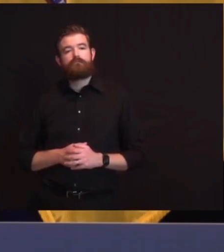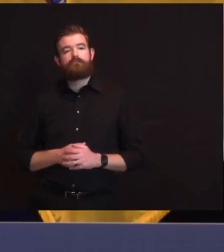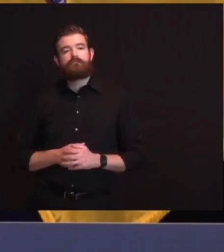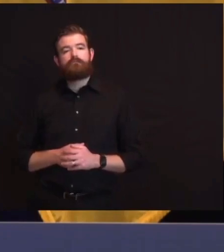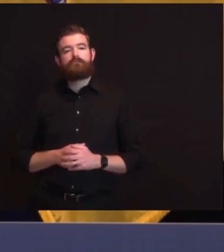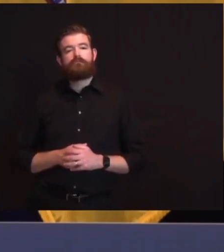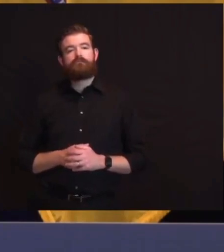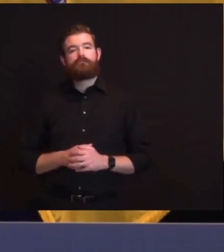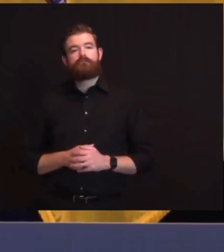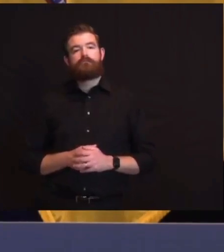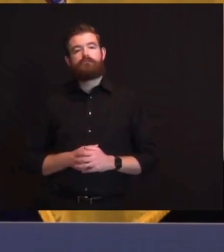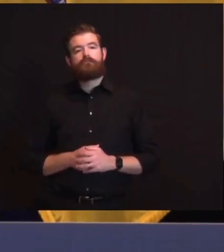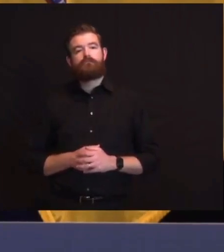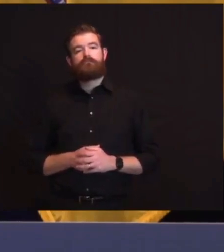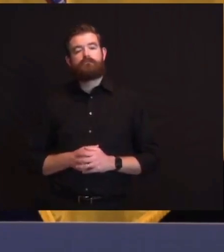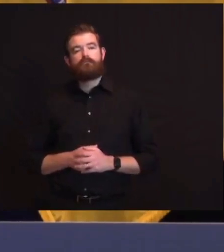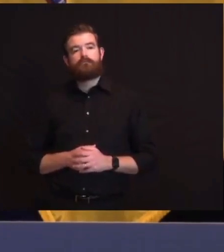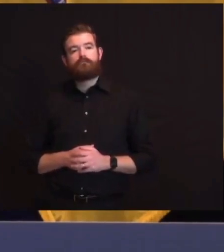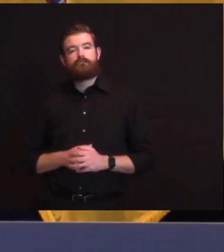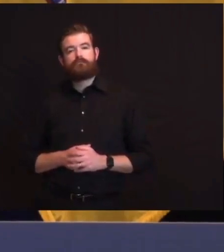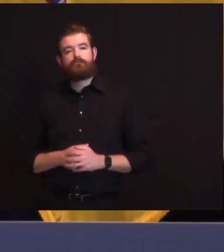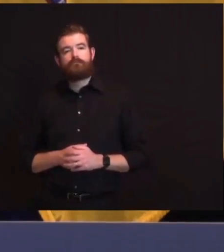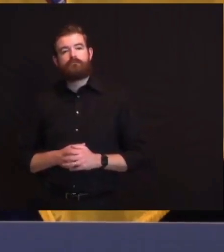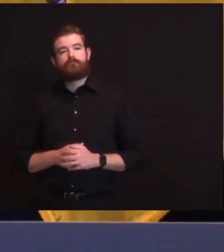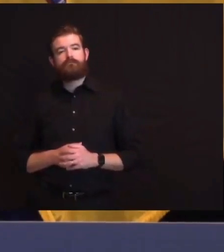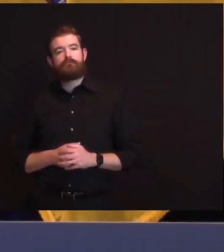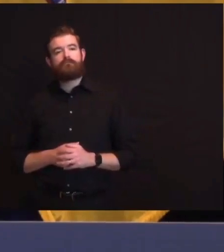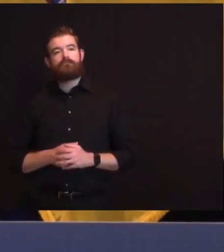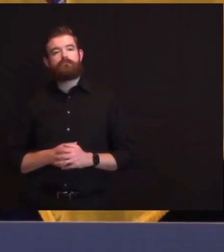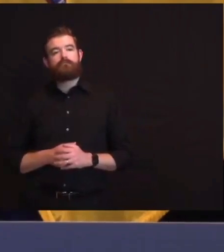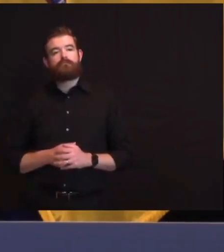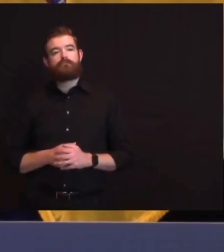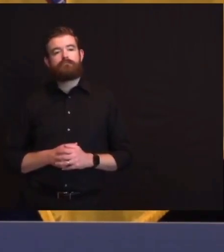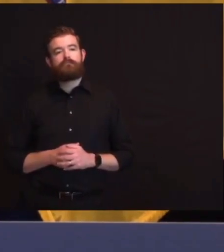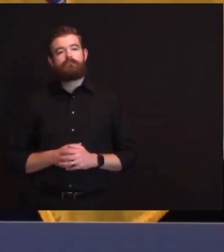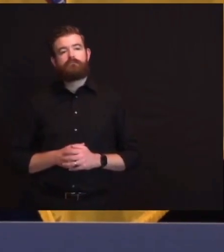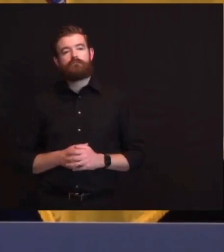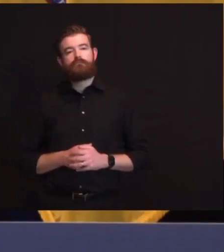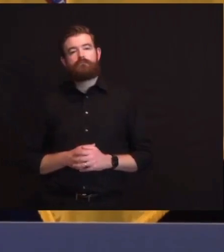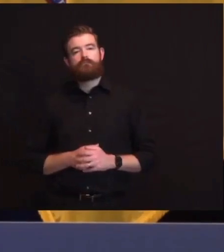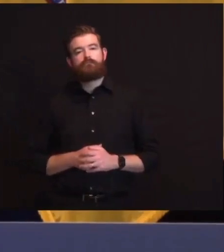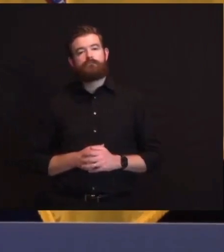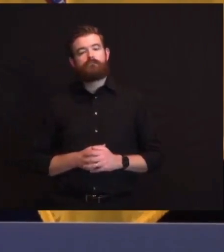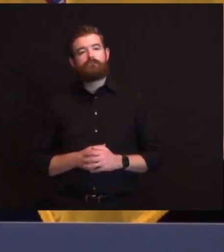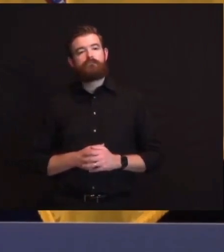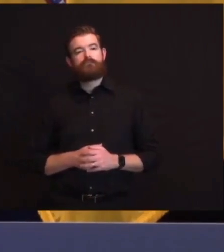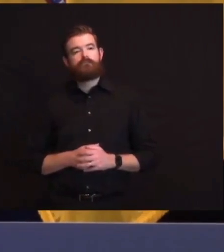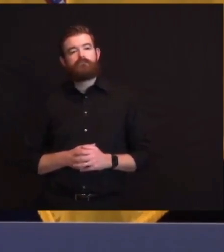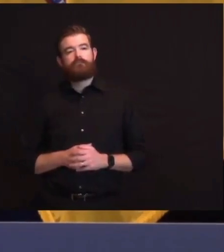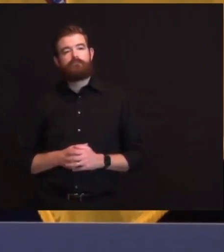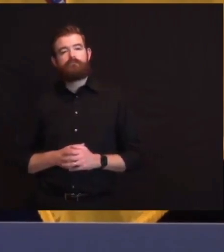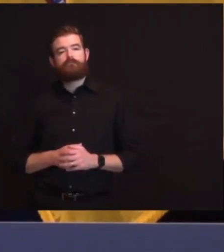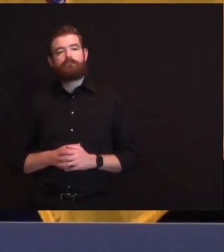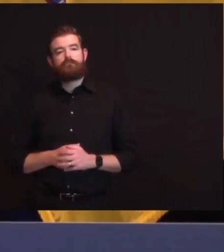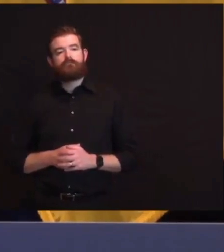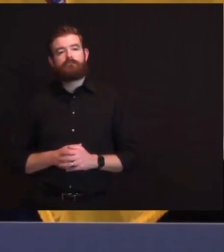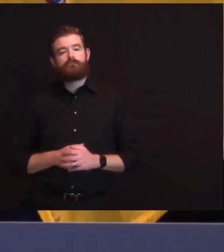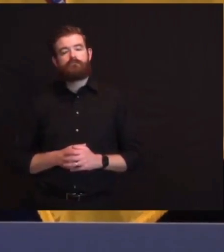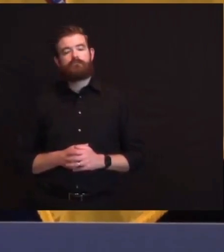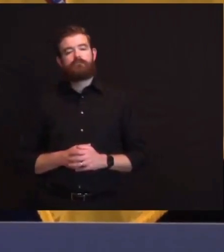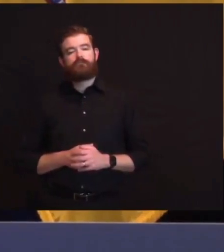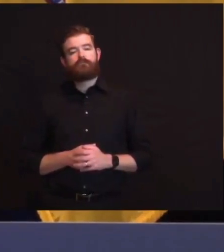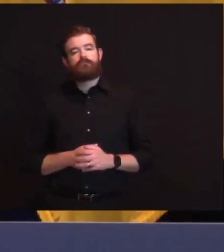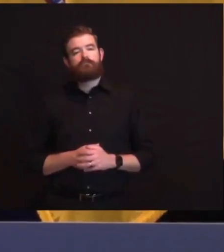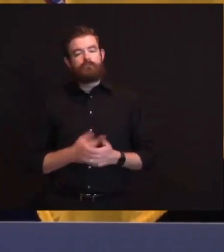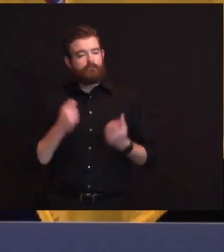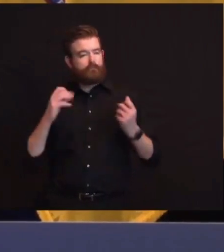not shocked by it. These are desperate times for a whole lot of families, a whole lot of workers in